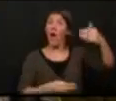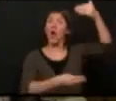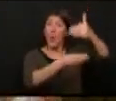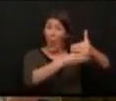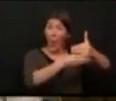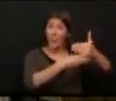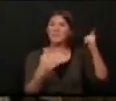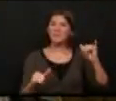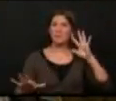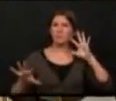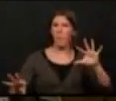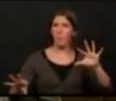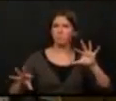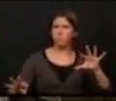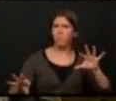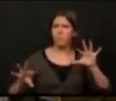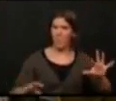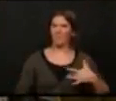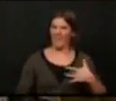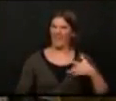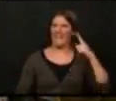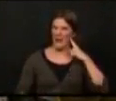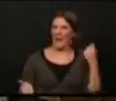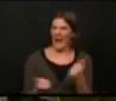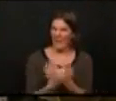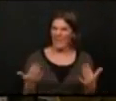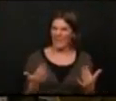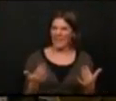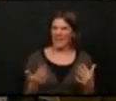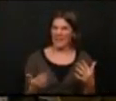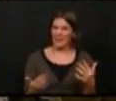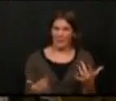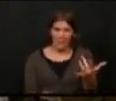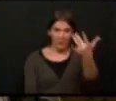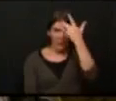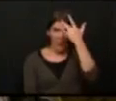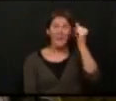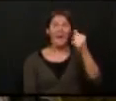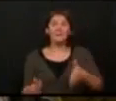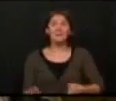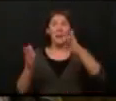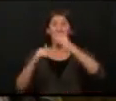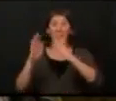closed. I can hear the bass booming off the Emerson building